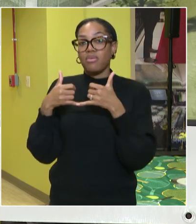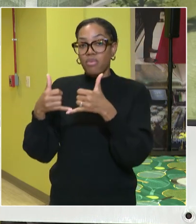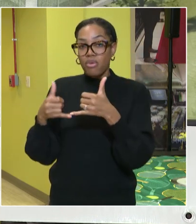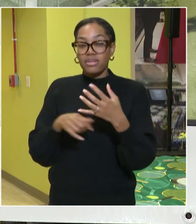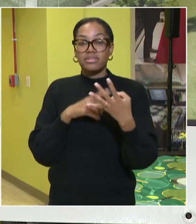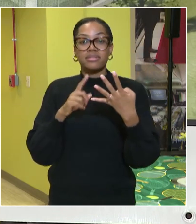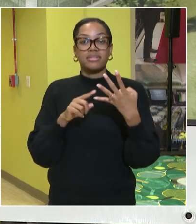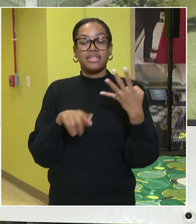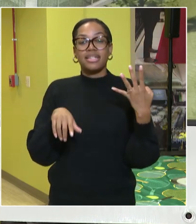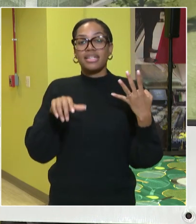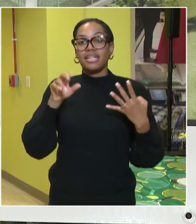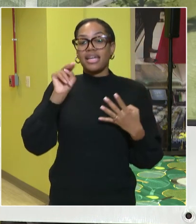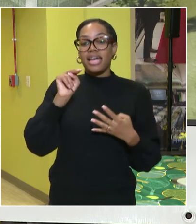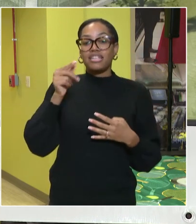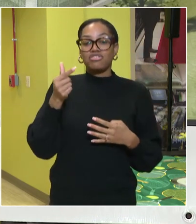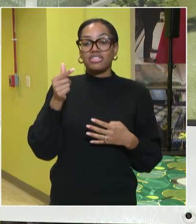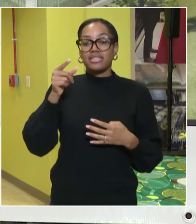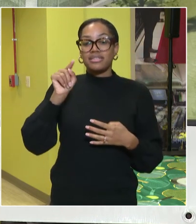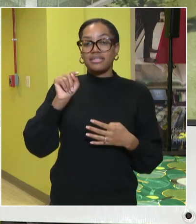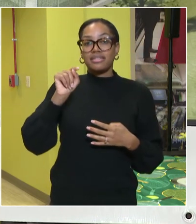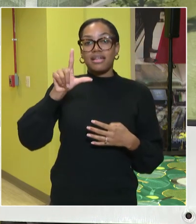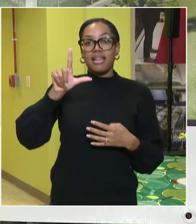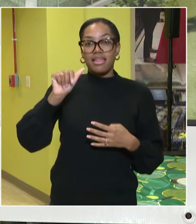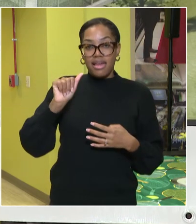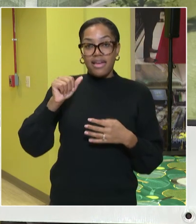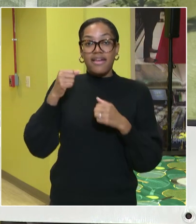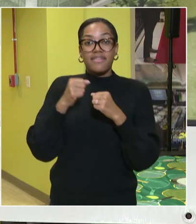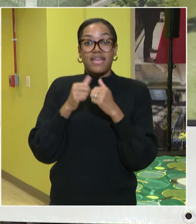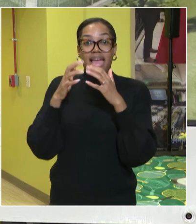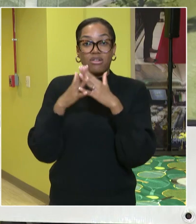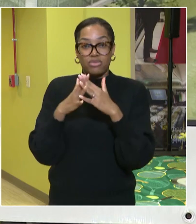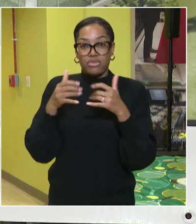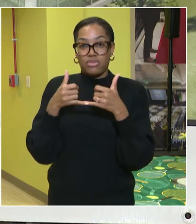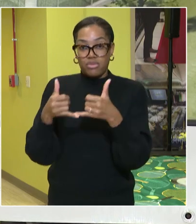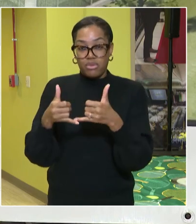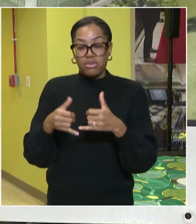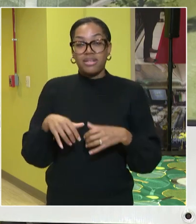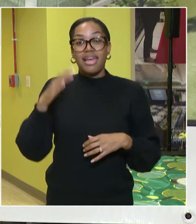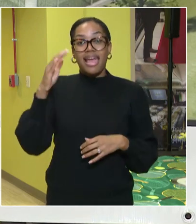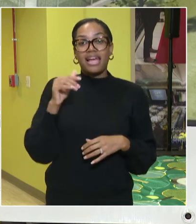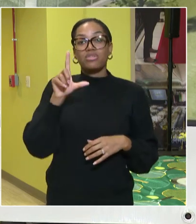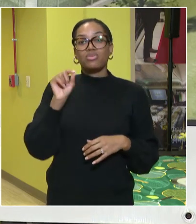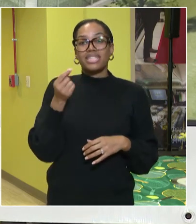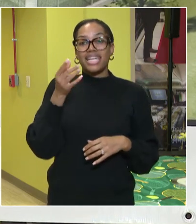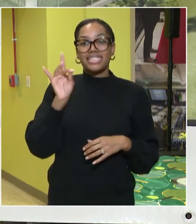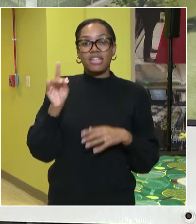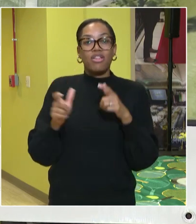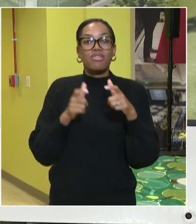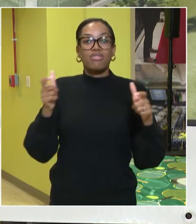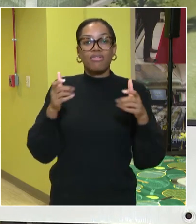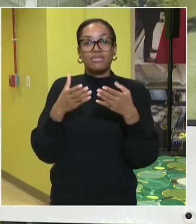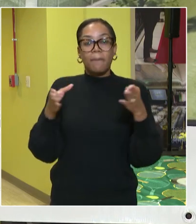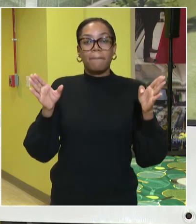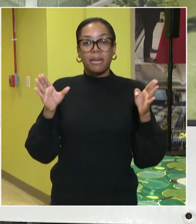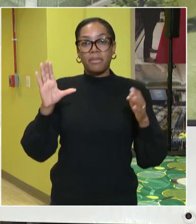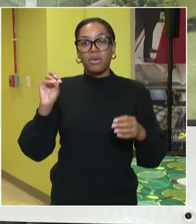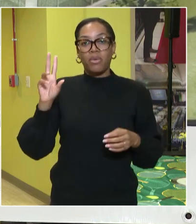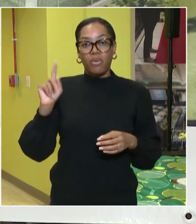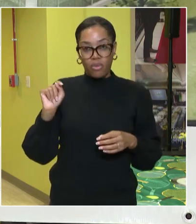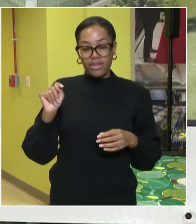USTA NJTL Founders Service Award, and the USTA 2018 Large Public Court Tennis Facility of the Year Award.